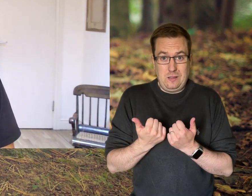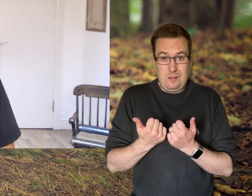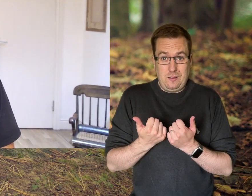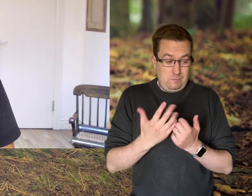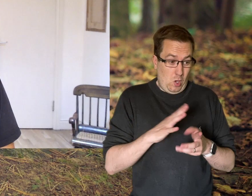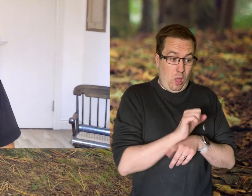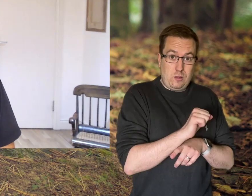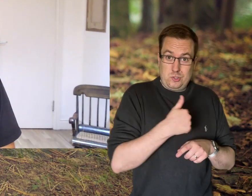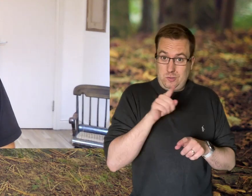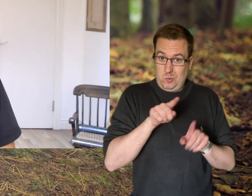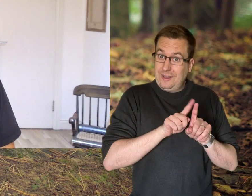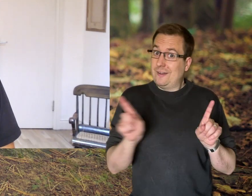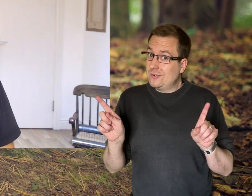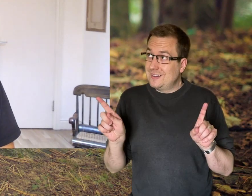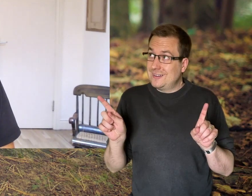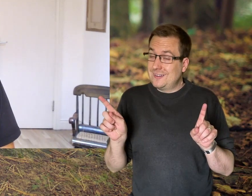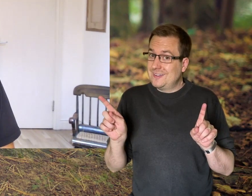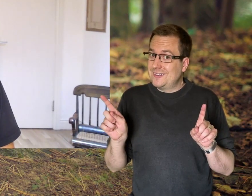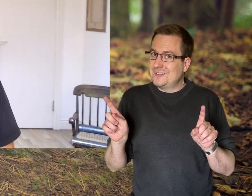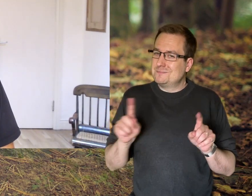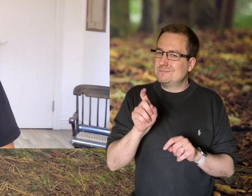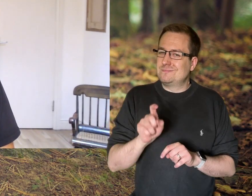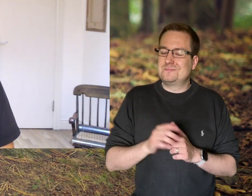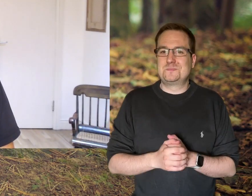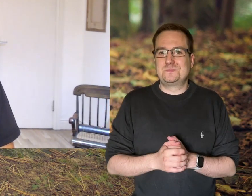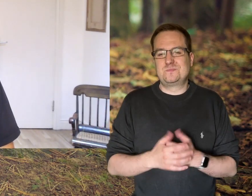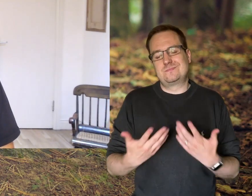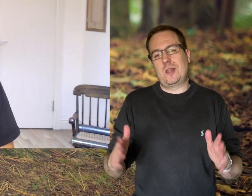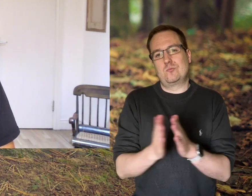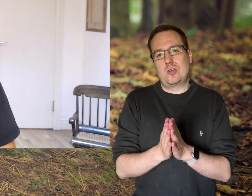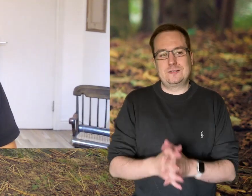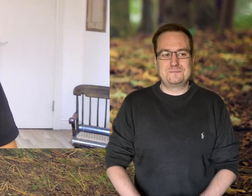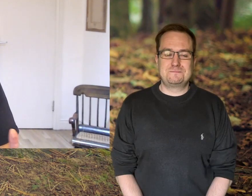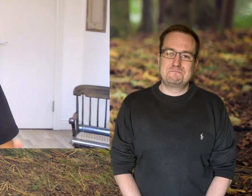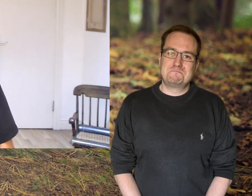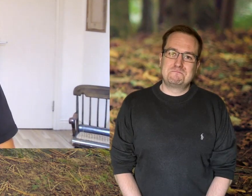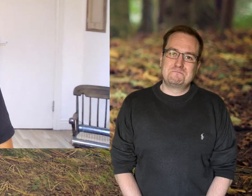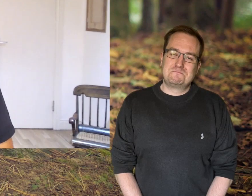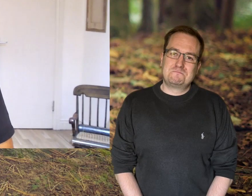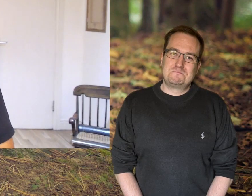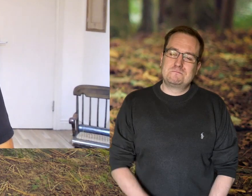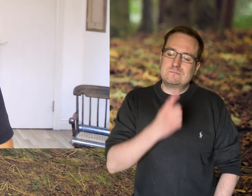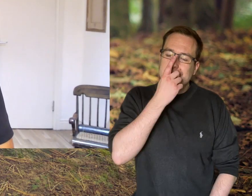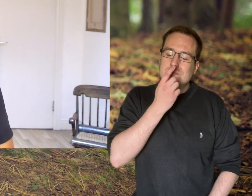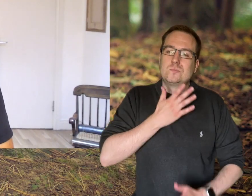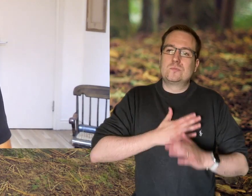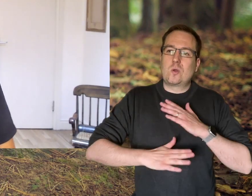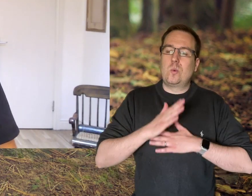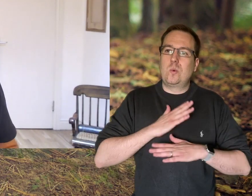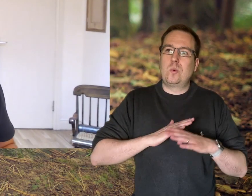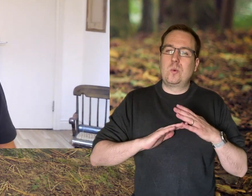radical? So let's pray together. You might just want to quiet your hearts and